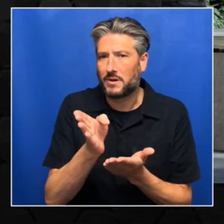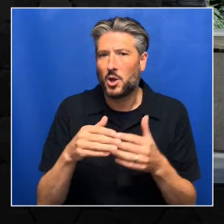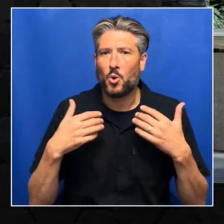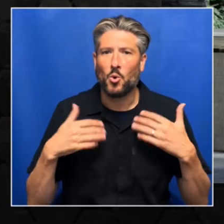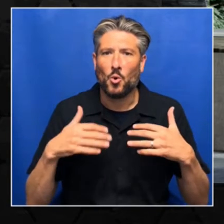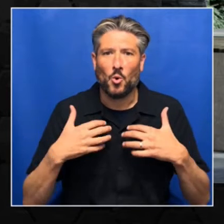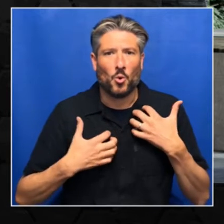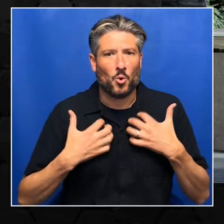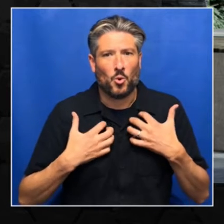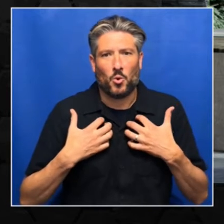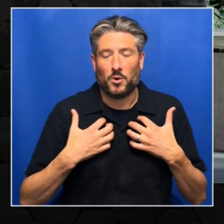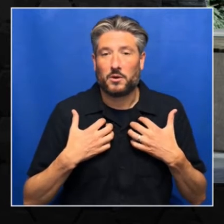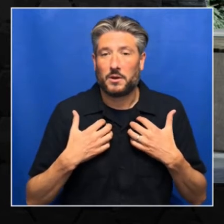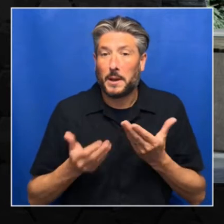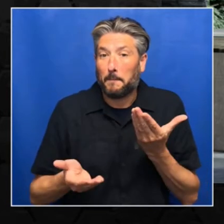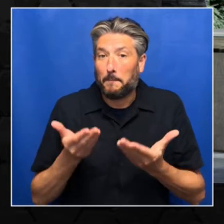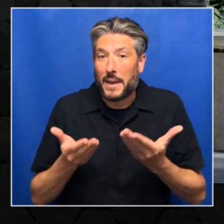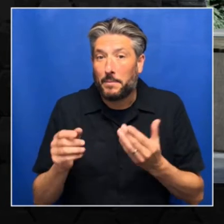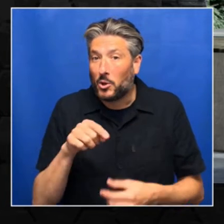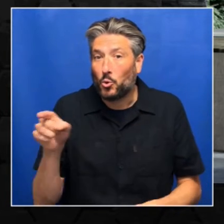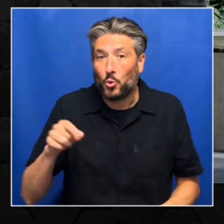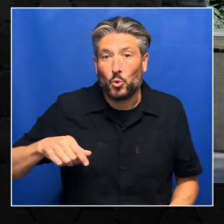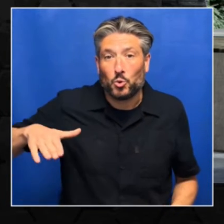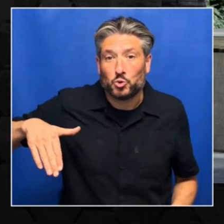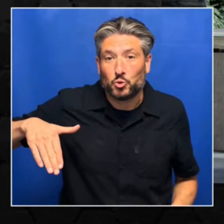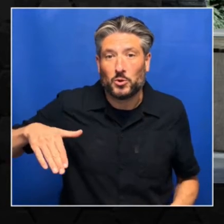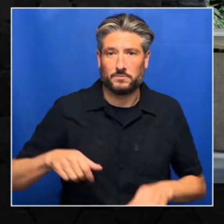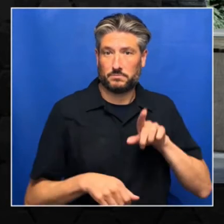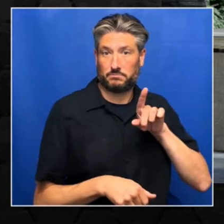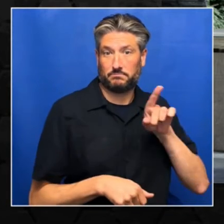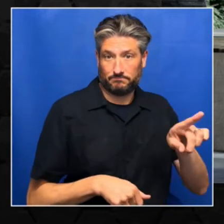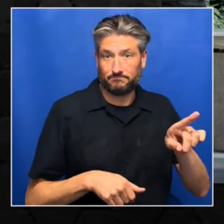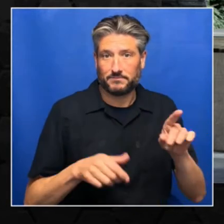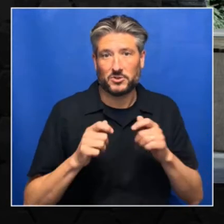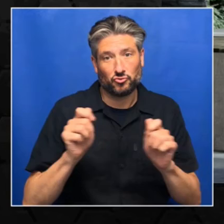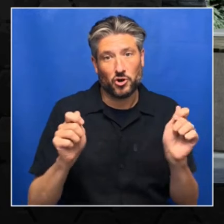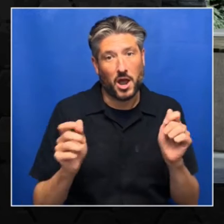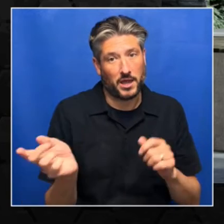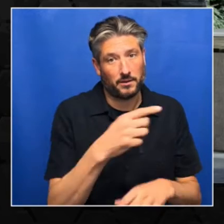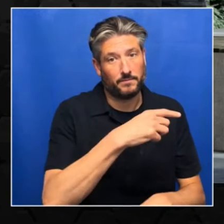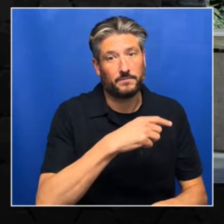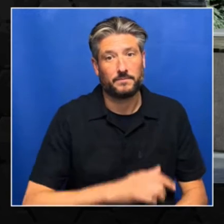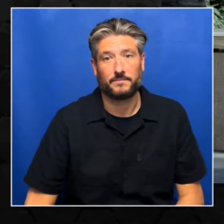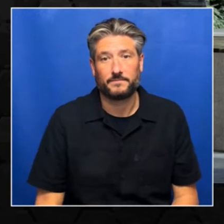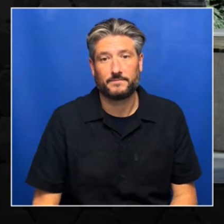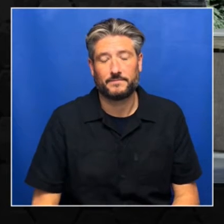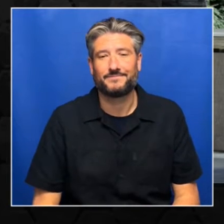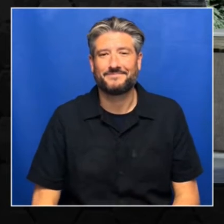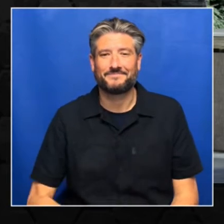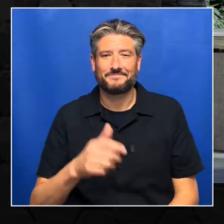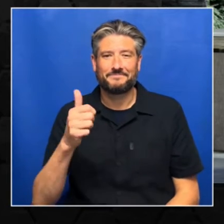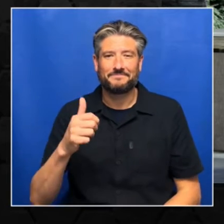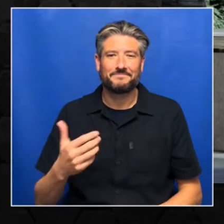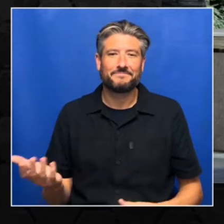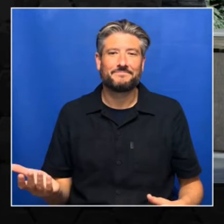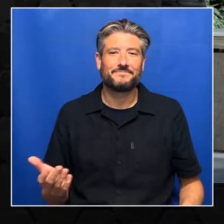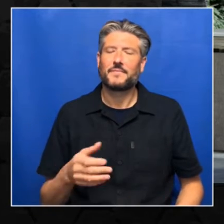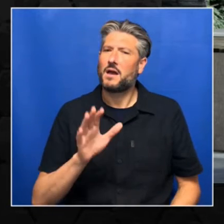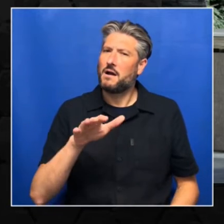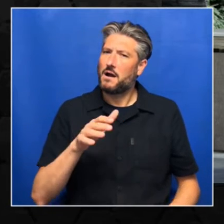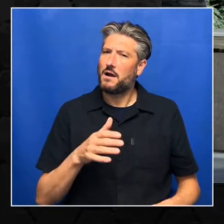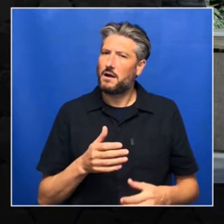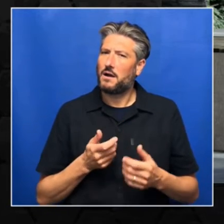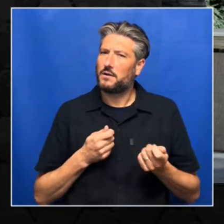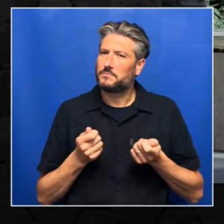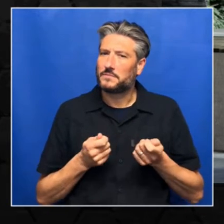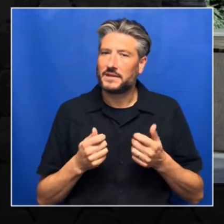tried it out, you should definitely give it a try. I'm sure you're going to love it. Thanks. Yeah, and it's interesting that you don't often find a lot of